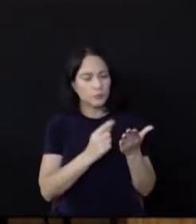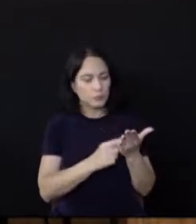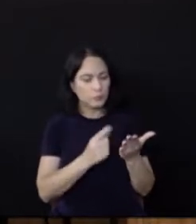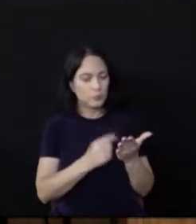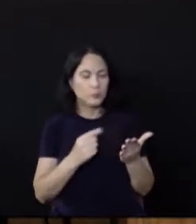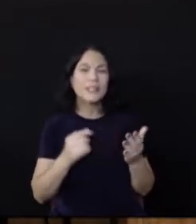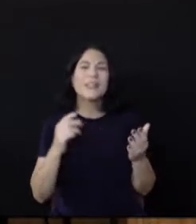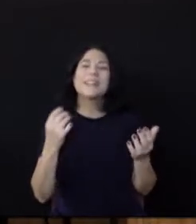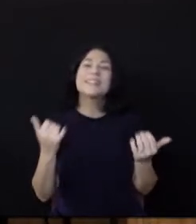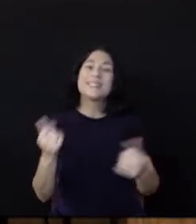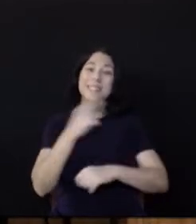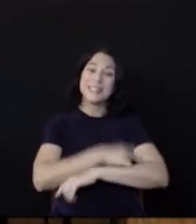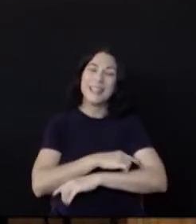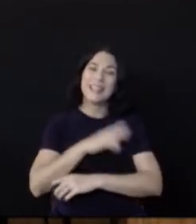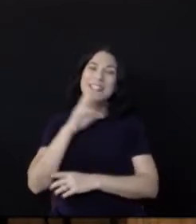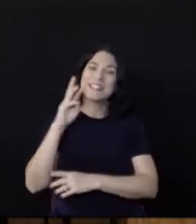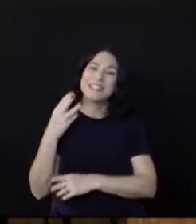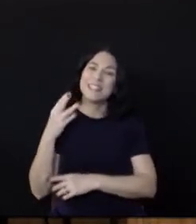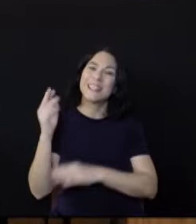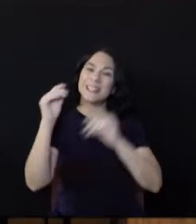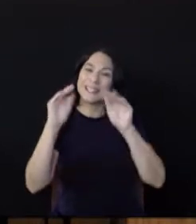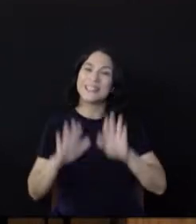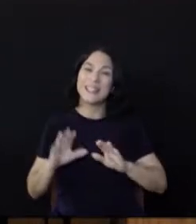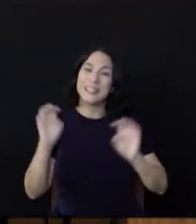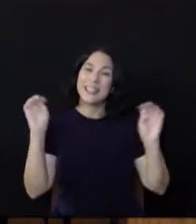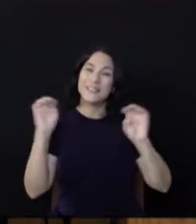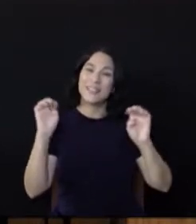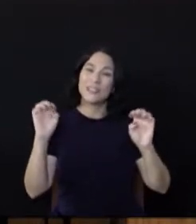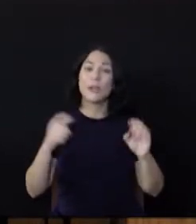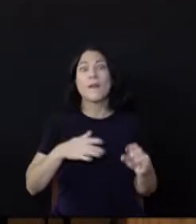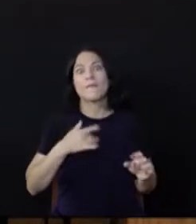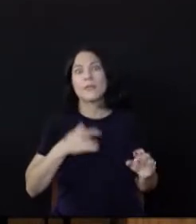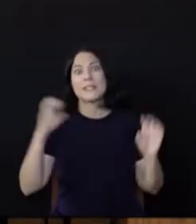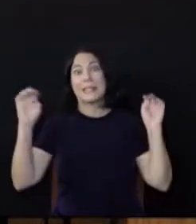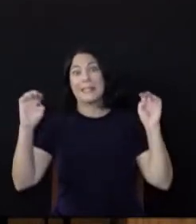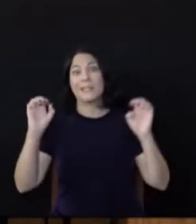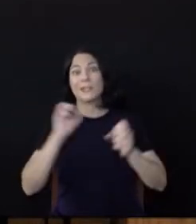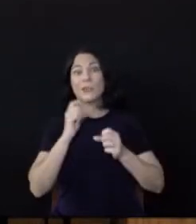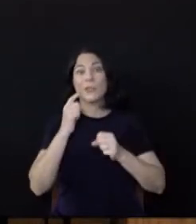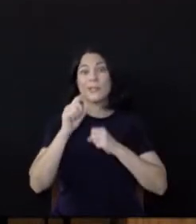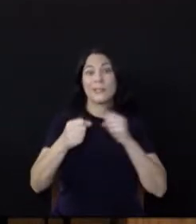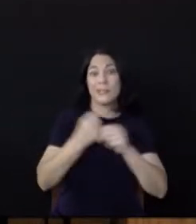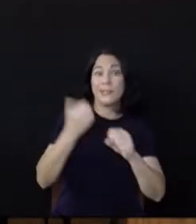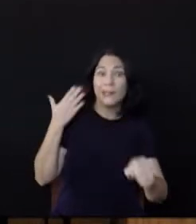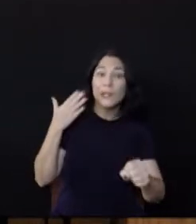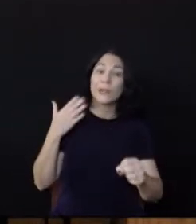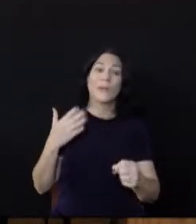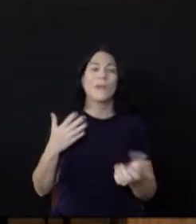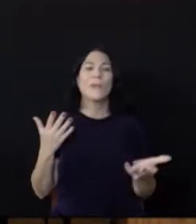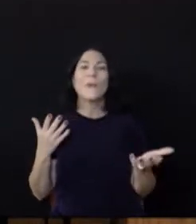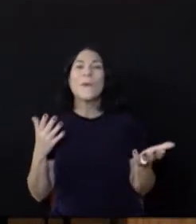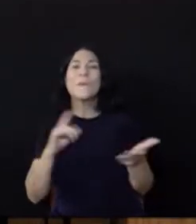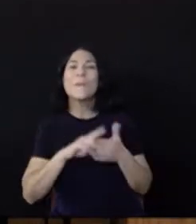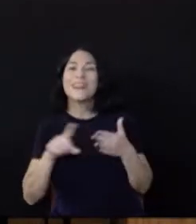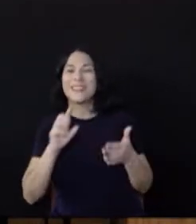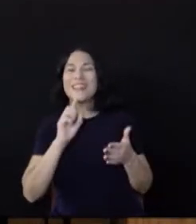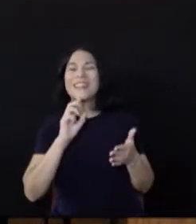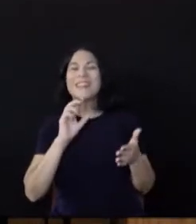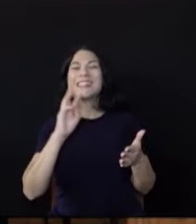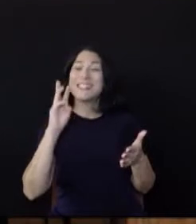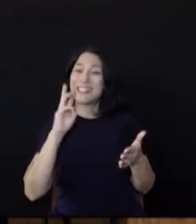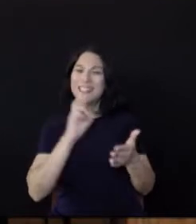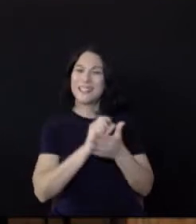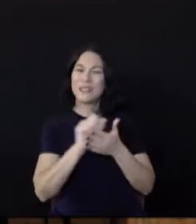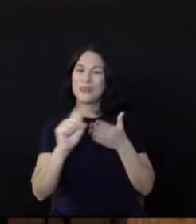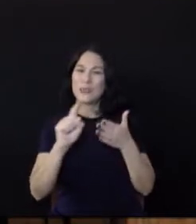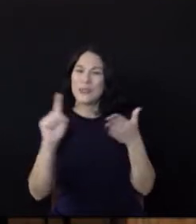sixth Sunday of Easter. It feels like Easter was a year ago to me. I don't know about you. But 6 weeks ago,